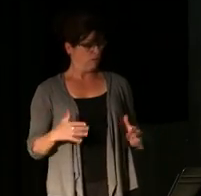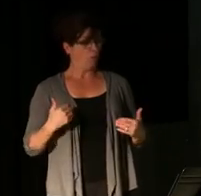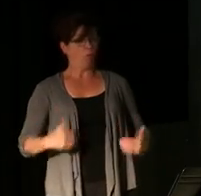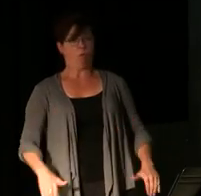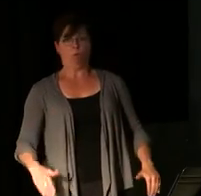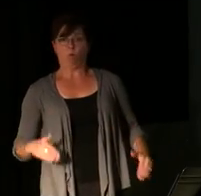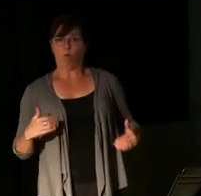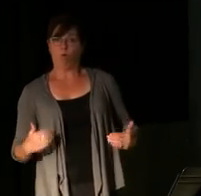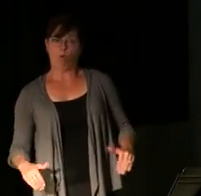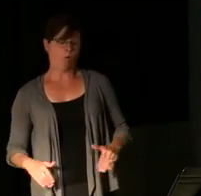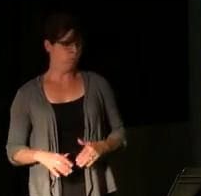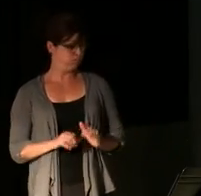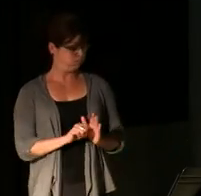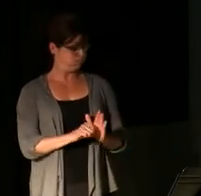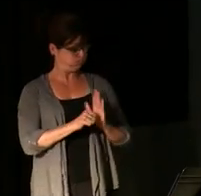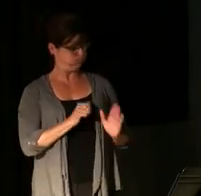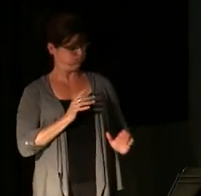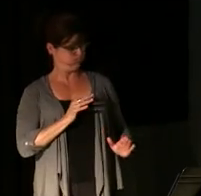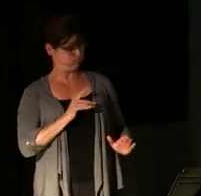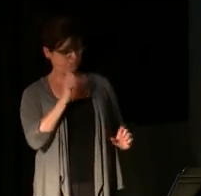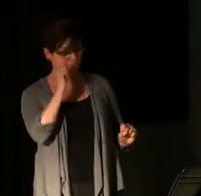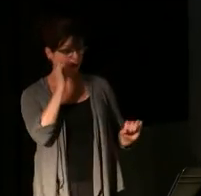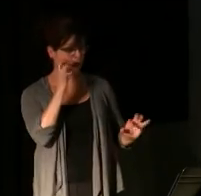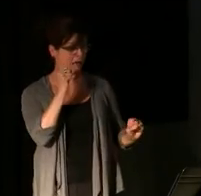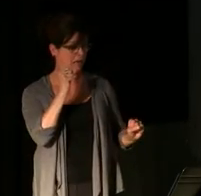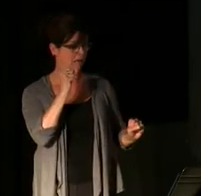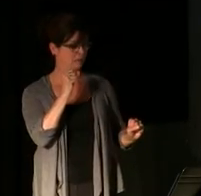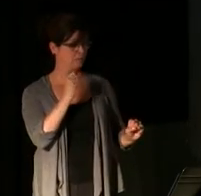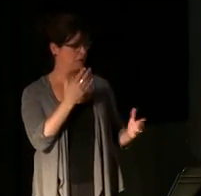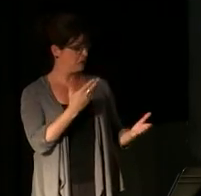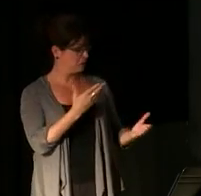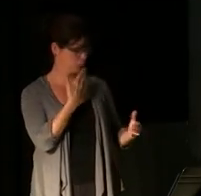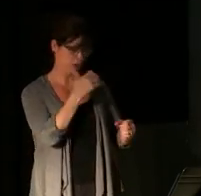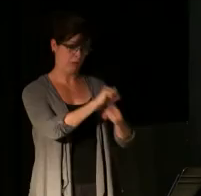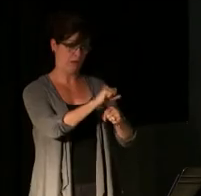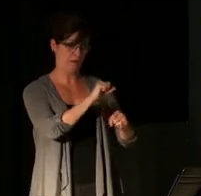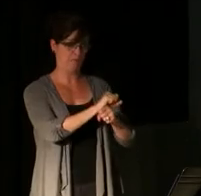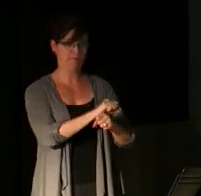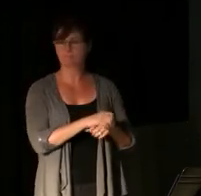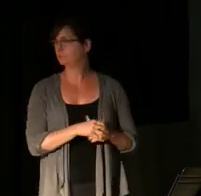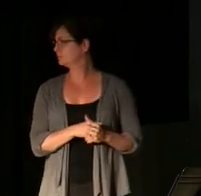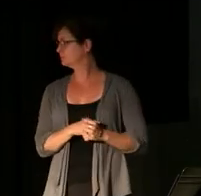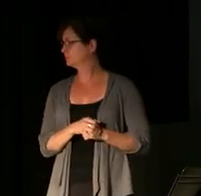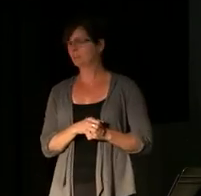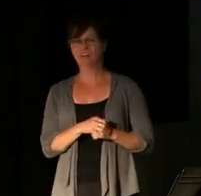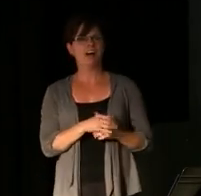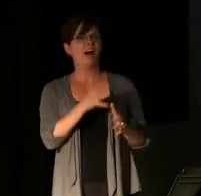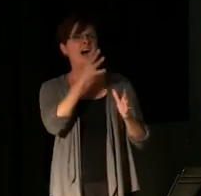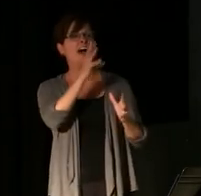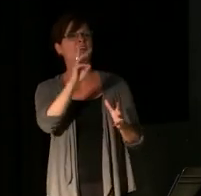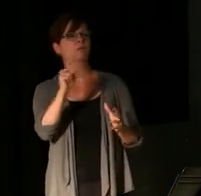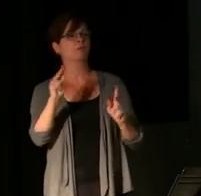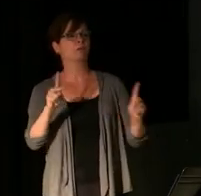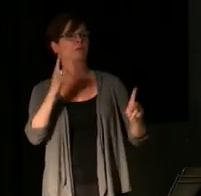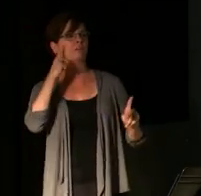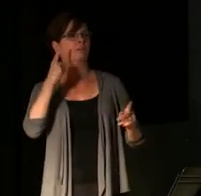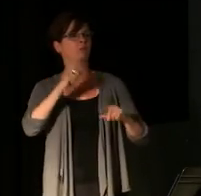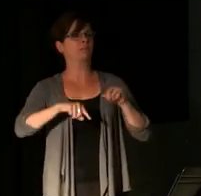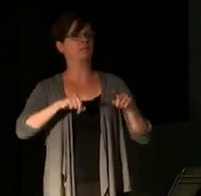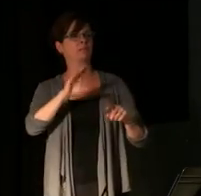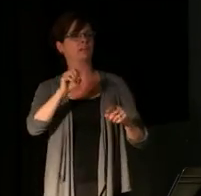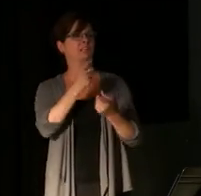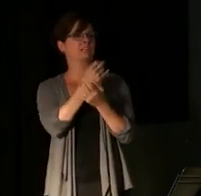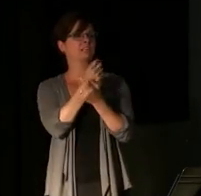Well, I'm amazed. Good job. I hate it when people think we can't be independent just because we're